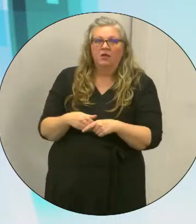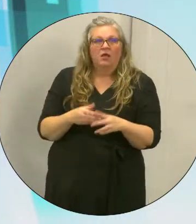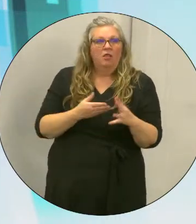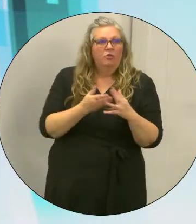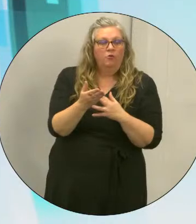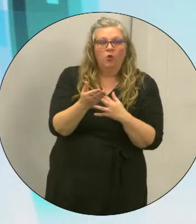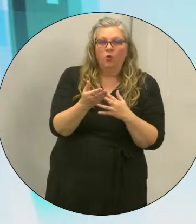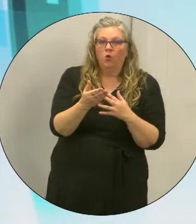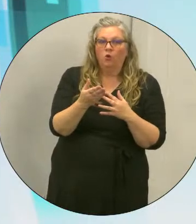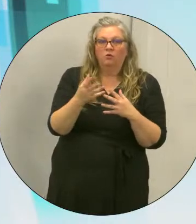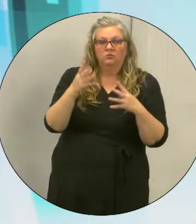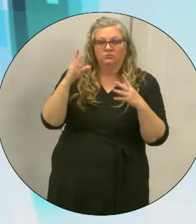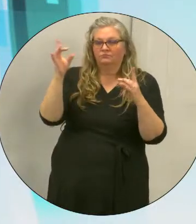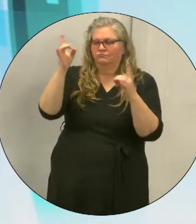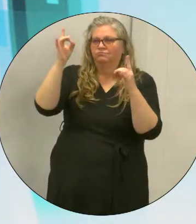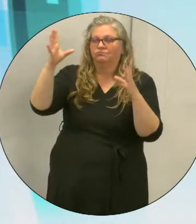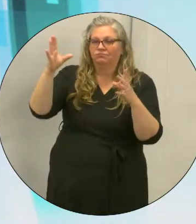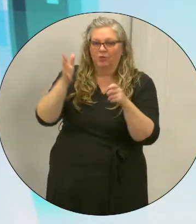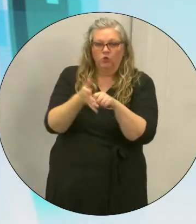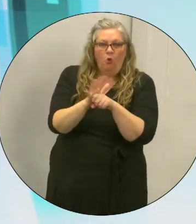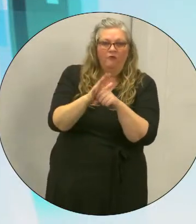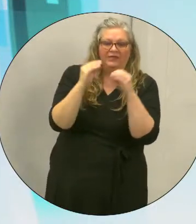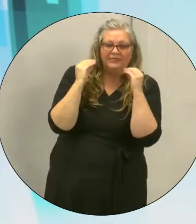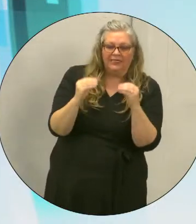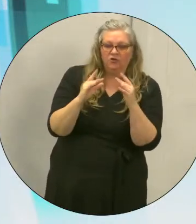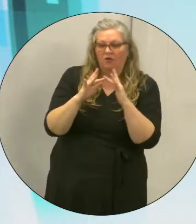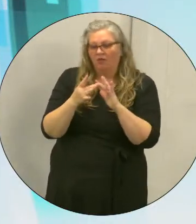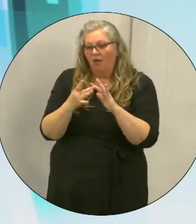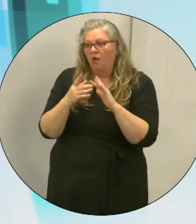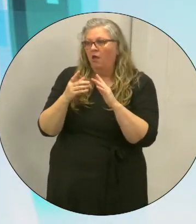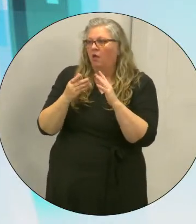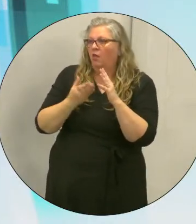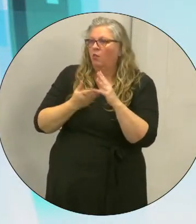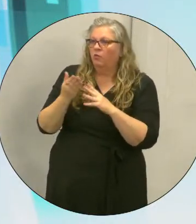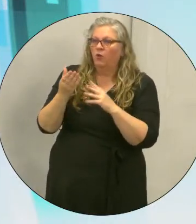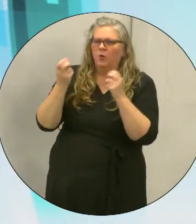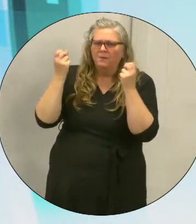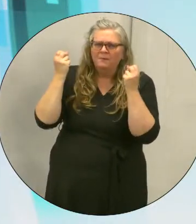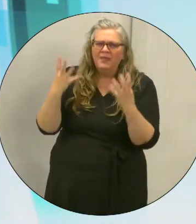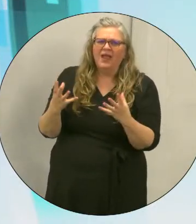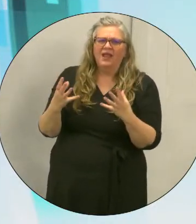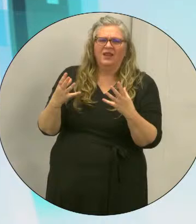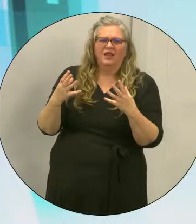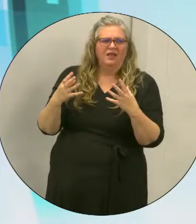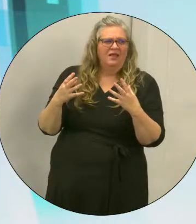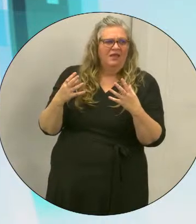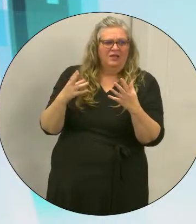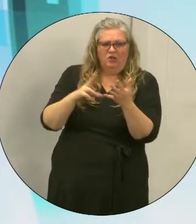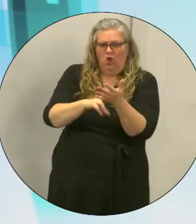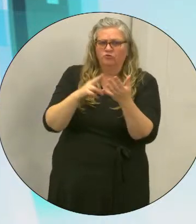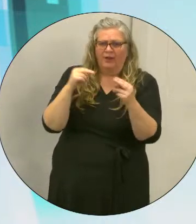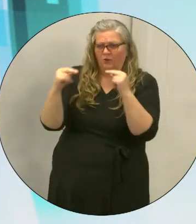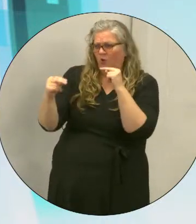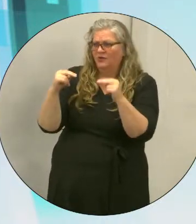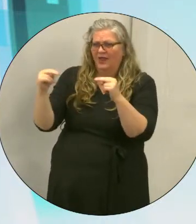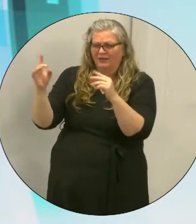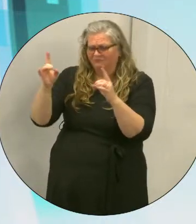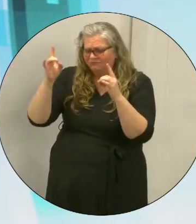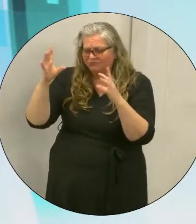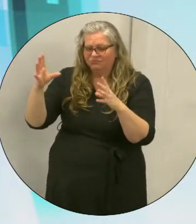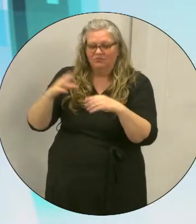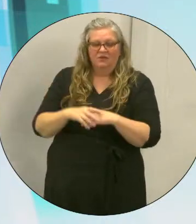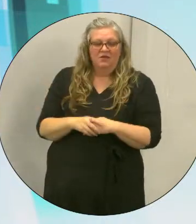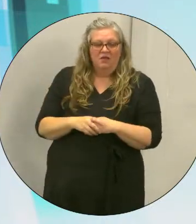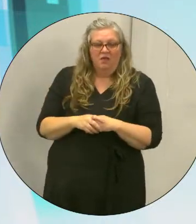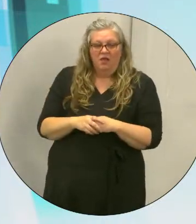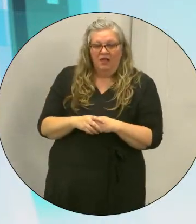the entire ordeal of COVID-19 and teaching online, through multiple extremely contentious contract negotiations. I've stayed here through all of